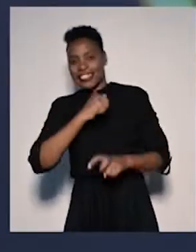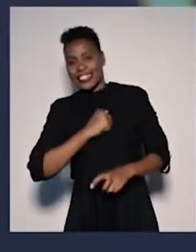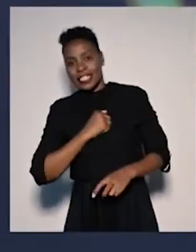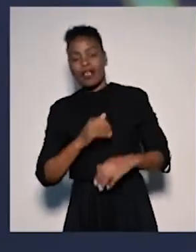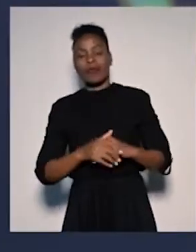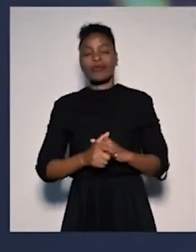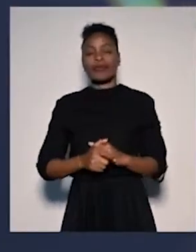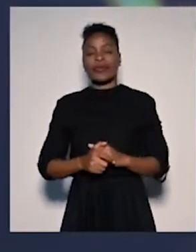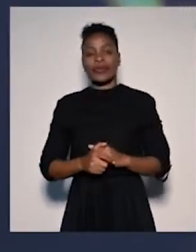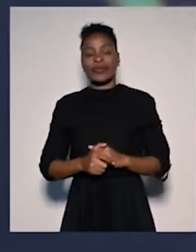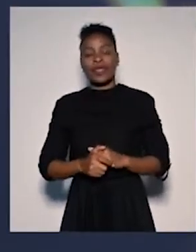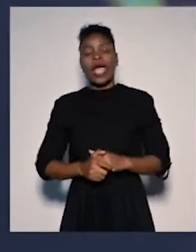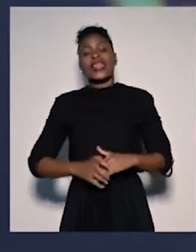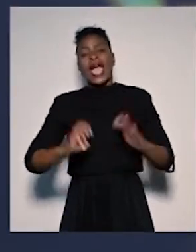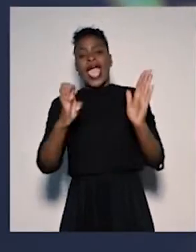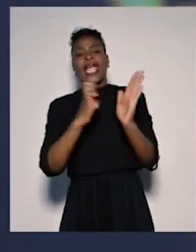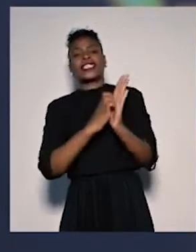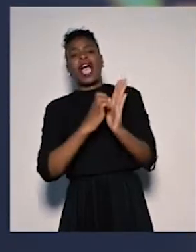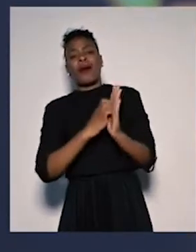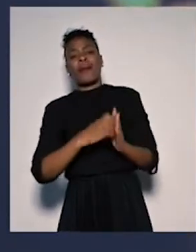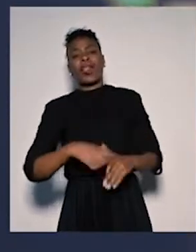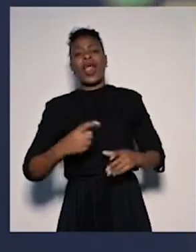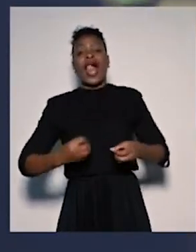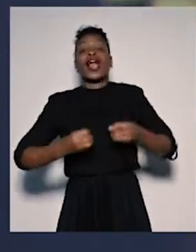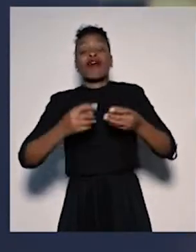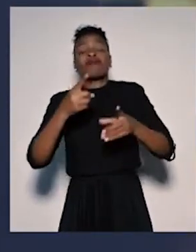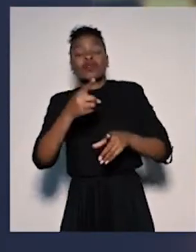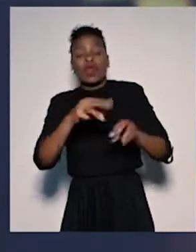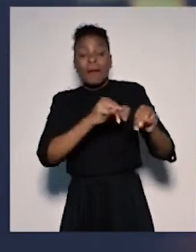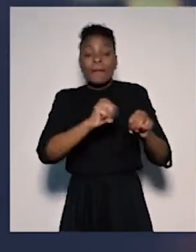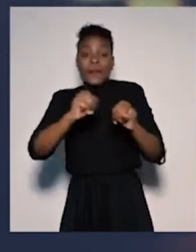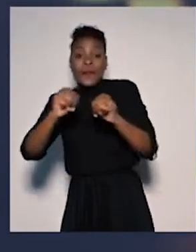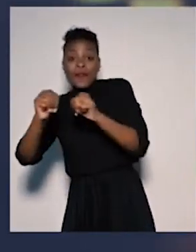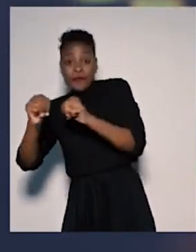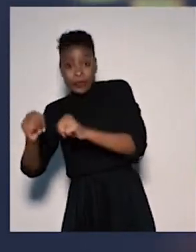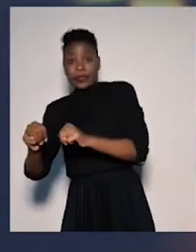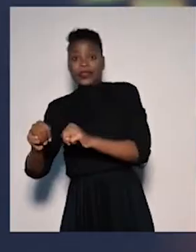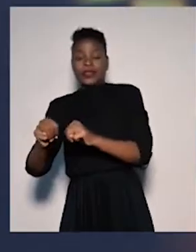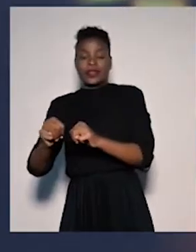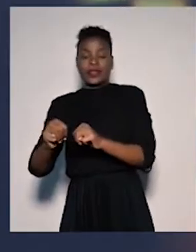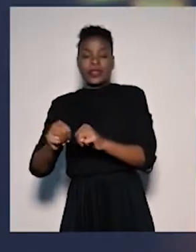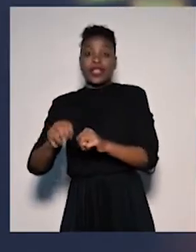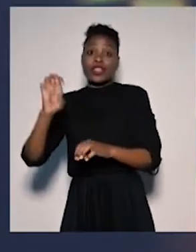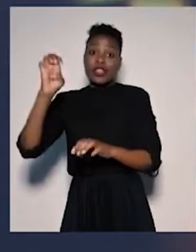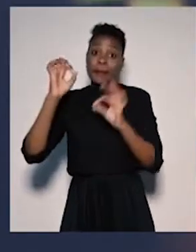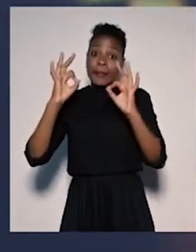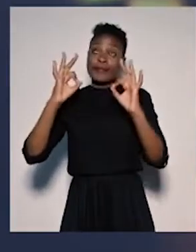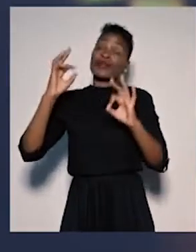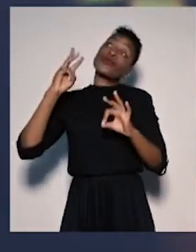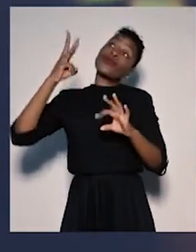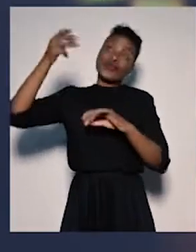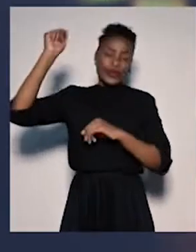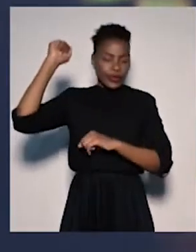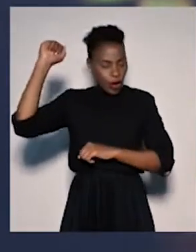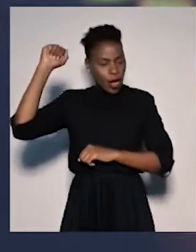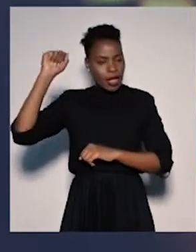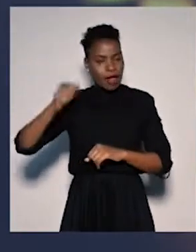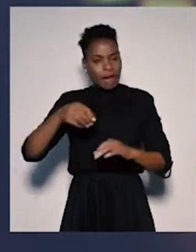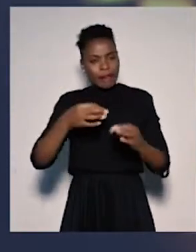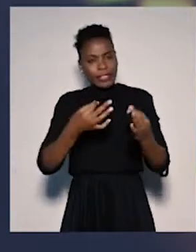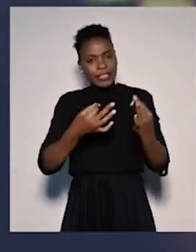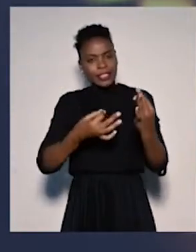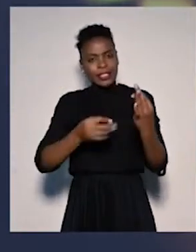let me give you some of the examples of people who have moved into the imperfect will of God. In 1 Samuel chapter 8, from verse 4,